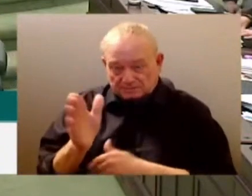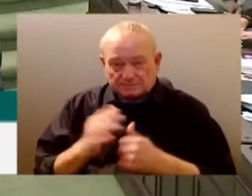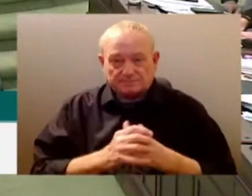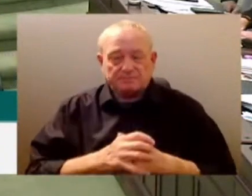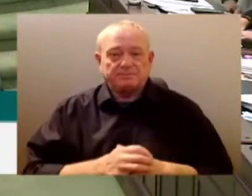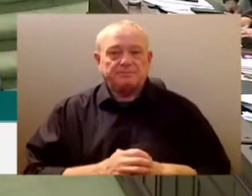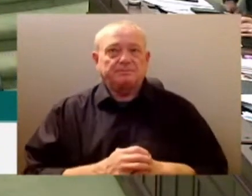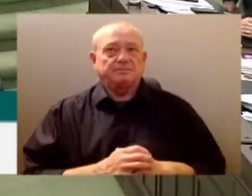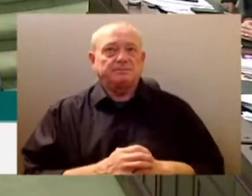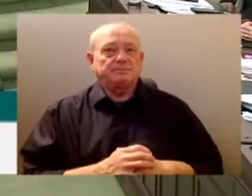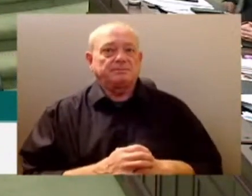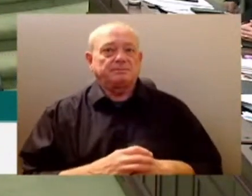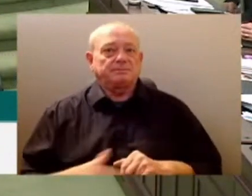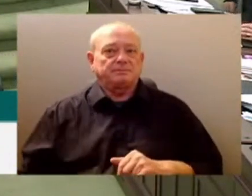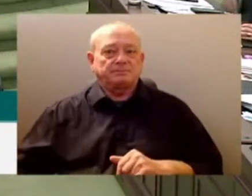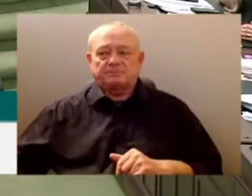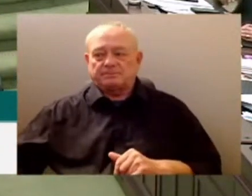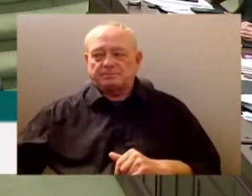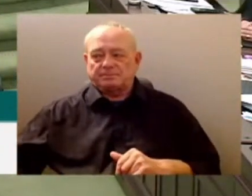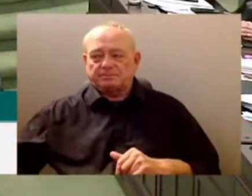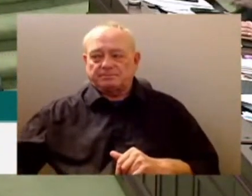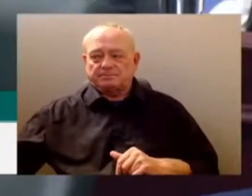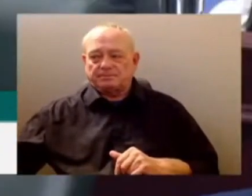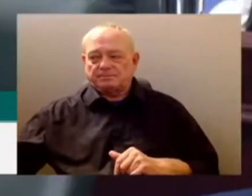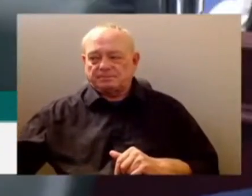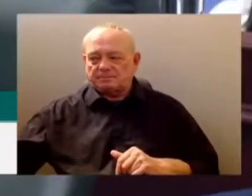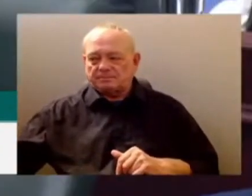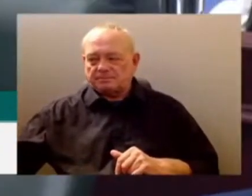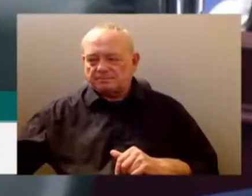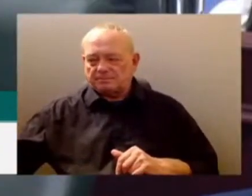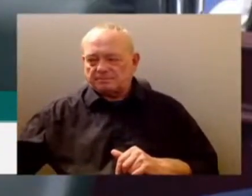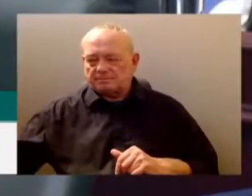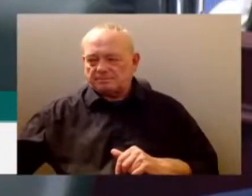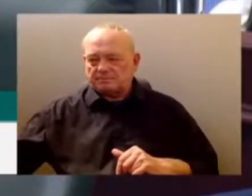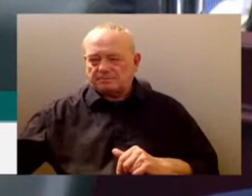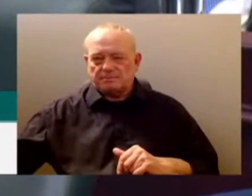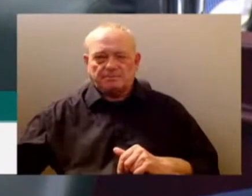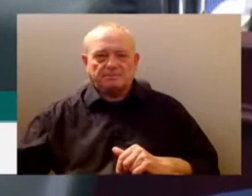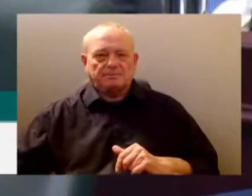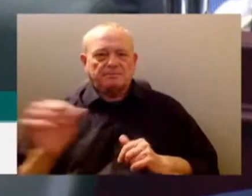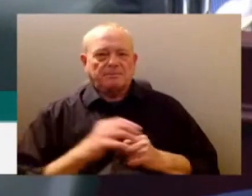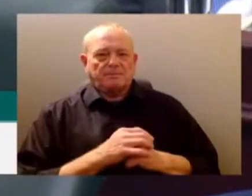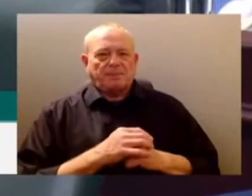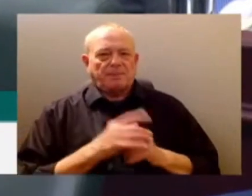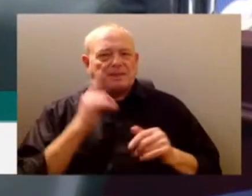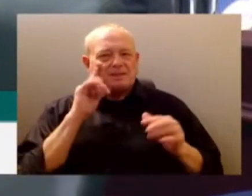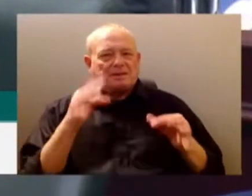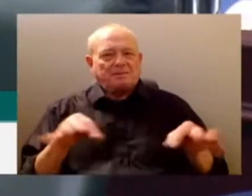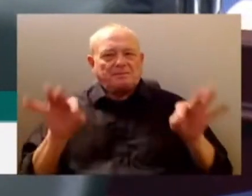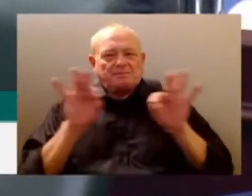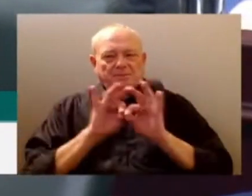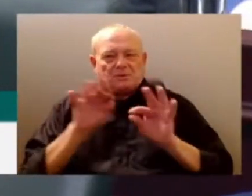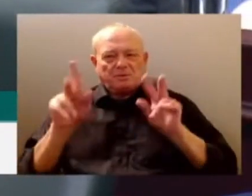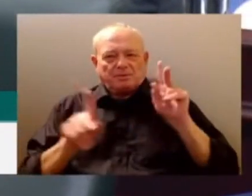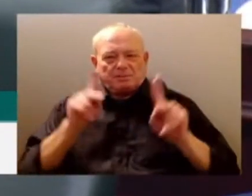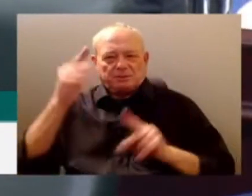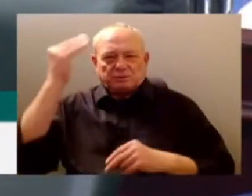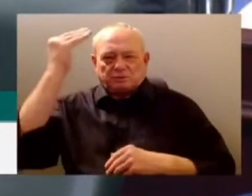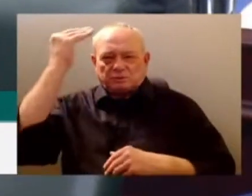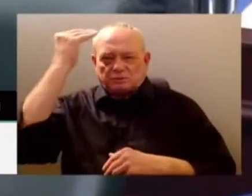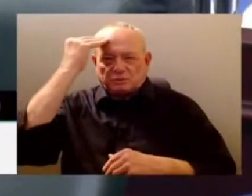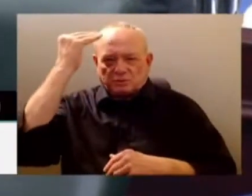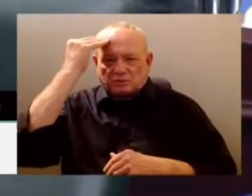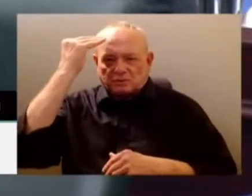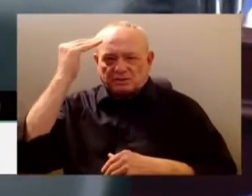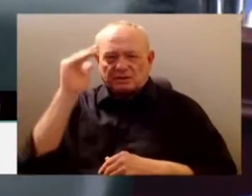much, Mr. Speaker, and thanks for the question. I think it's important for people to realize that Kananaskis Country is a geographic area. It isn't actually a park